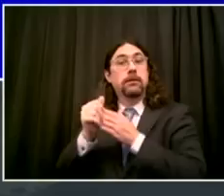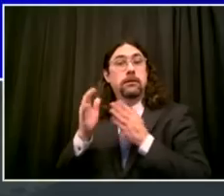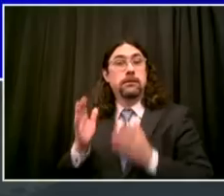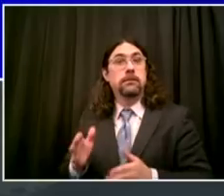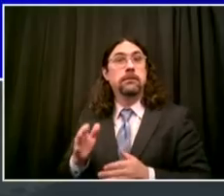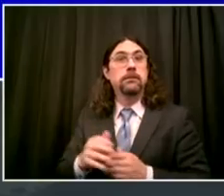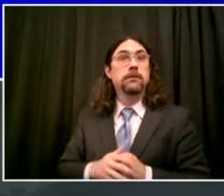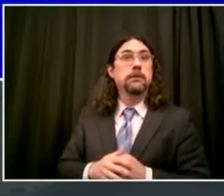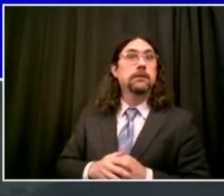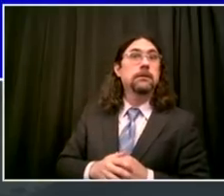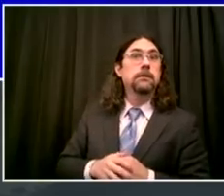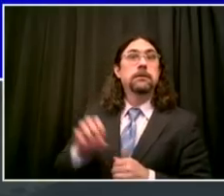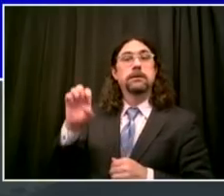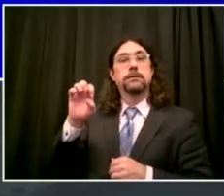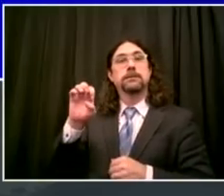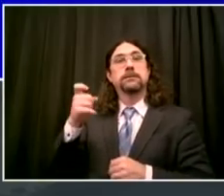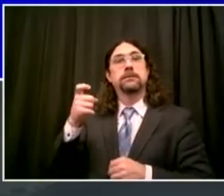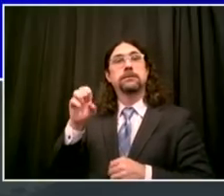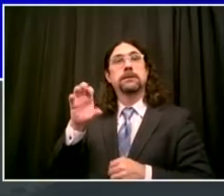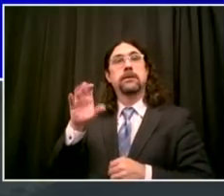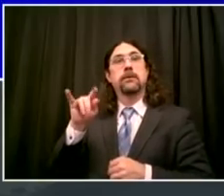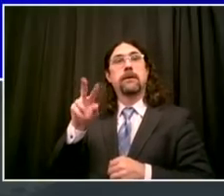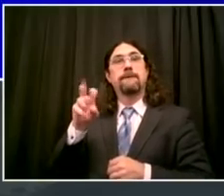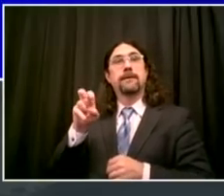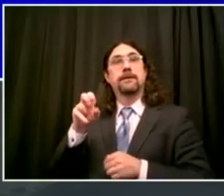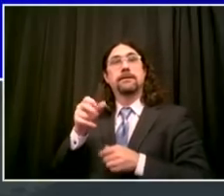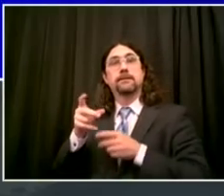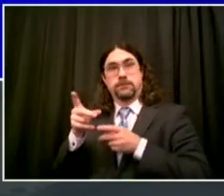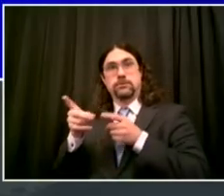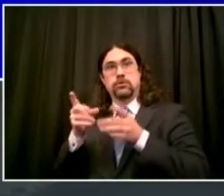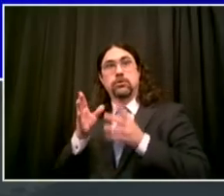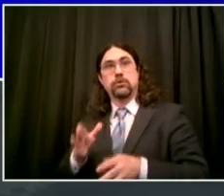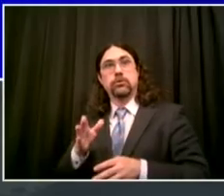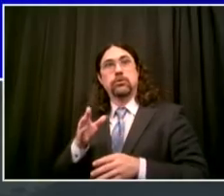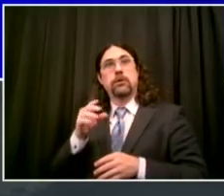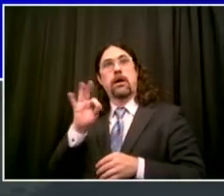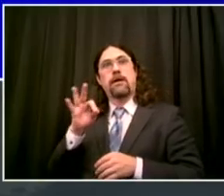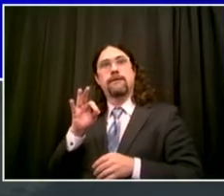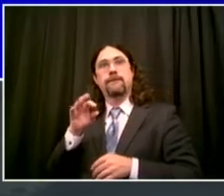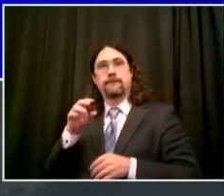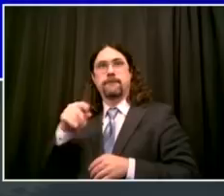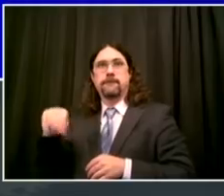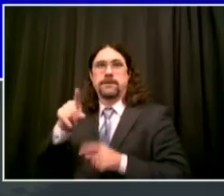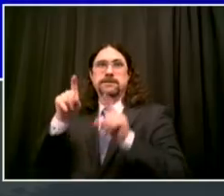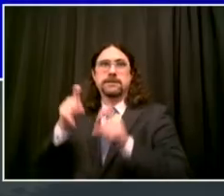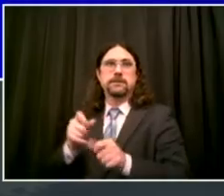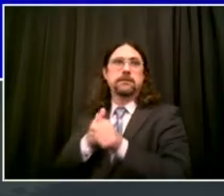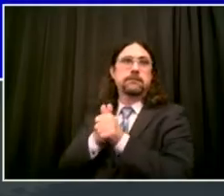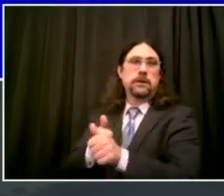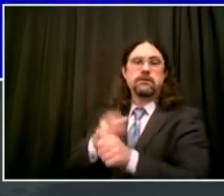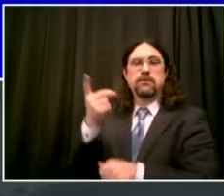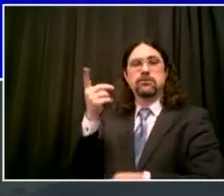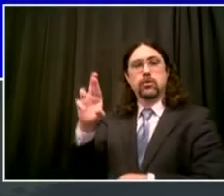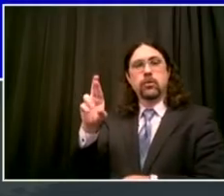Trace Corps, Dr. Ted Long. And I'd like Ted now to give us an update on this good news. Ted.